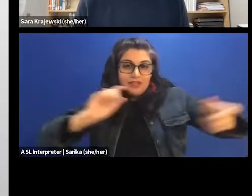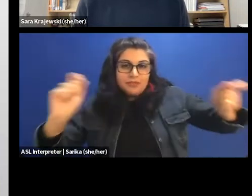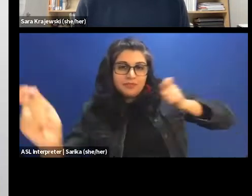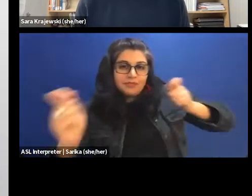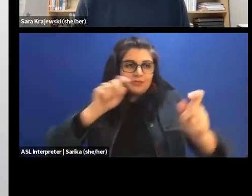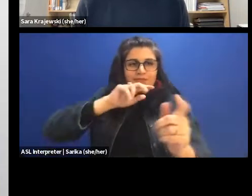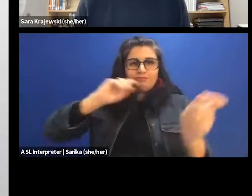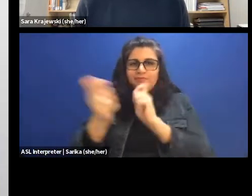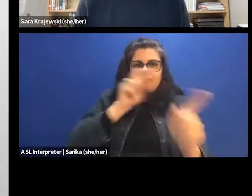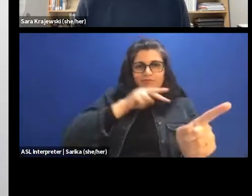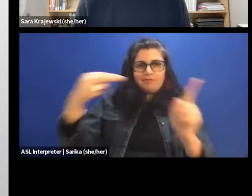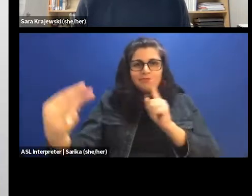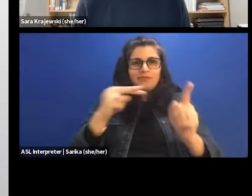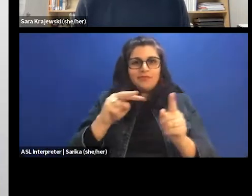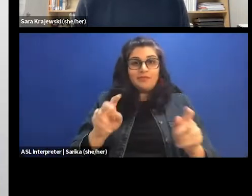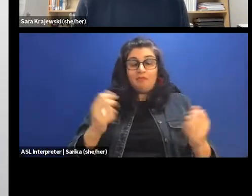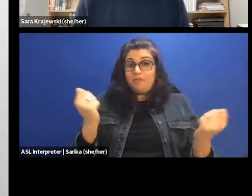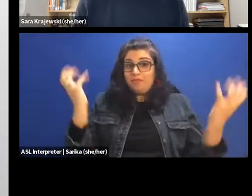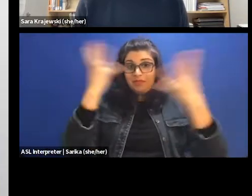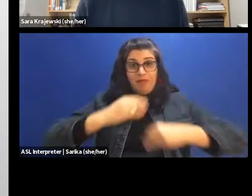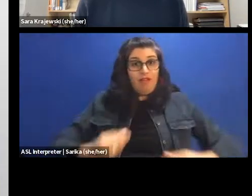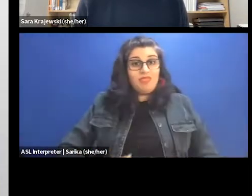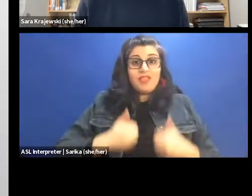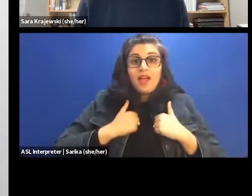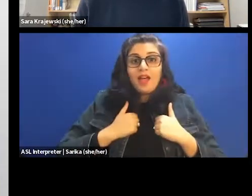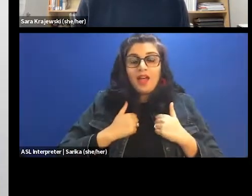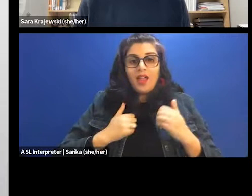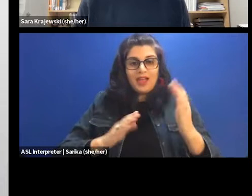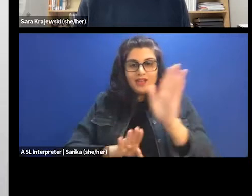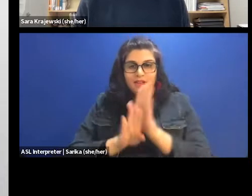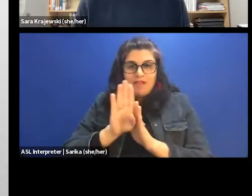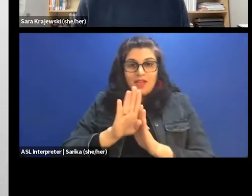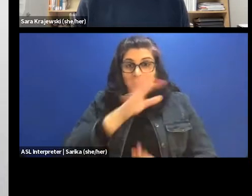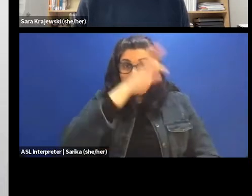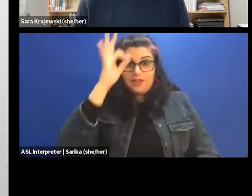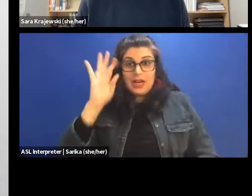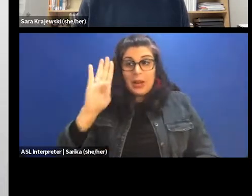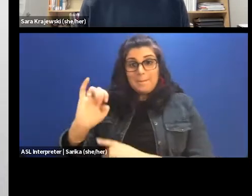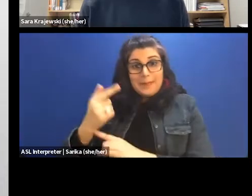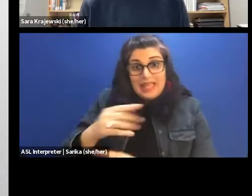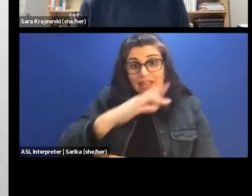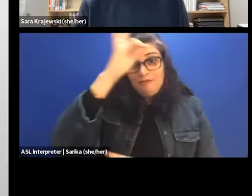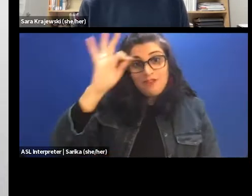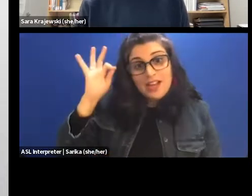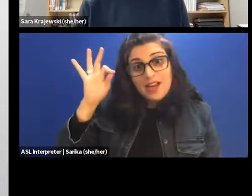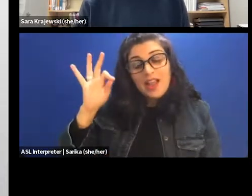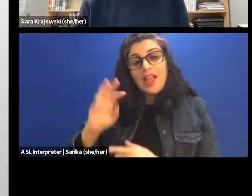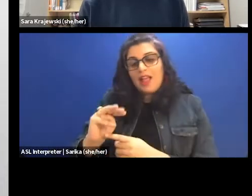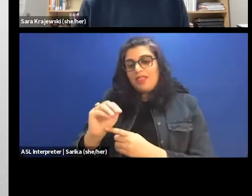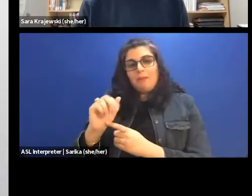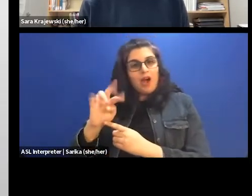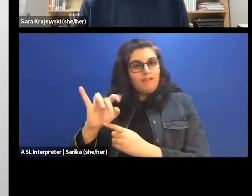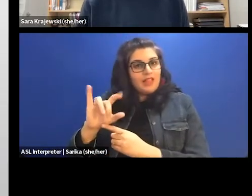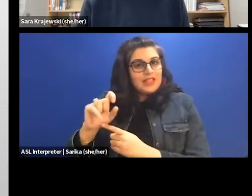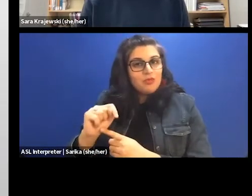views, spectacular life, creating Frida, being Frida, and the marvelous real.